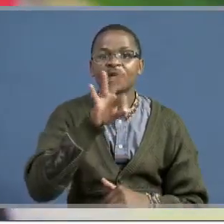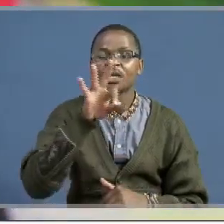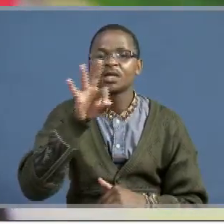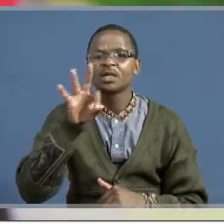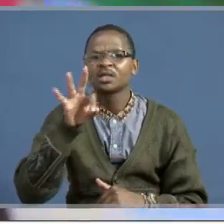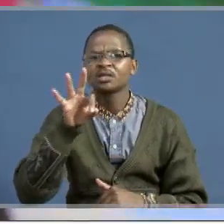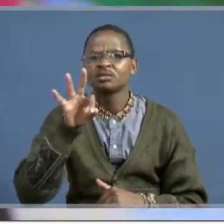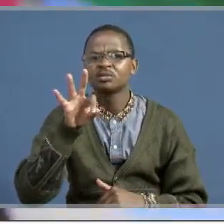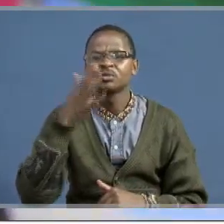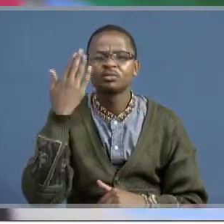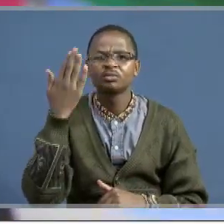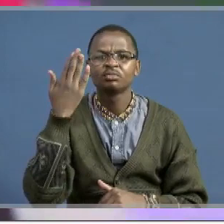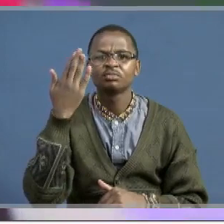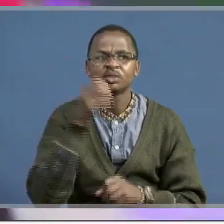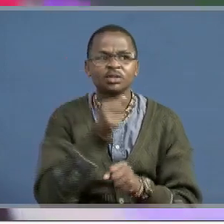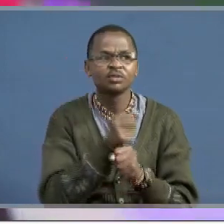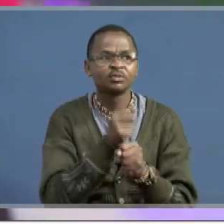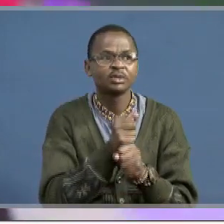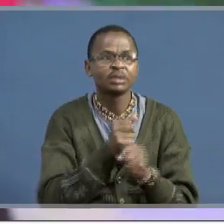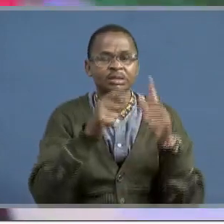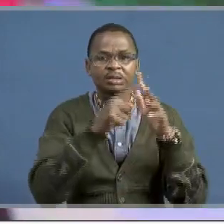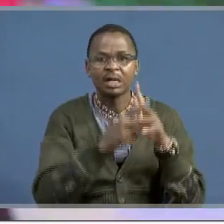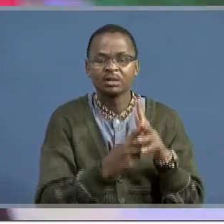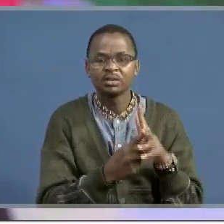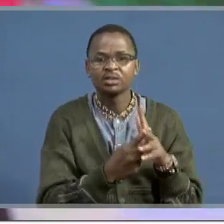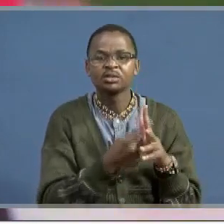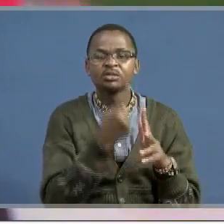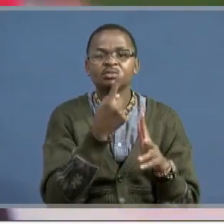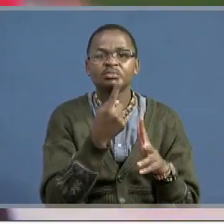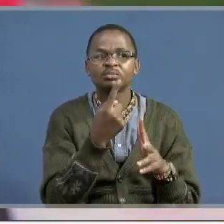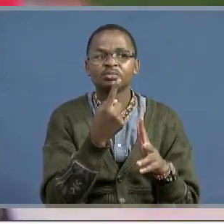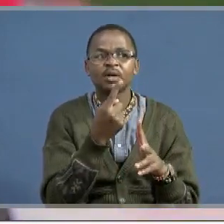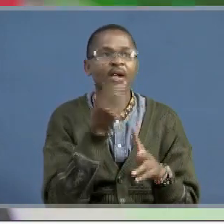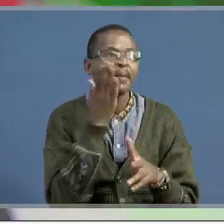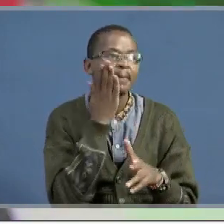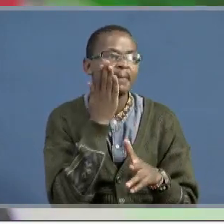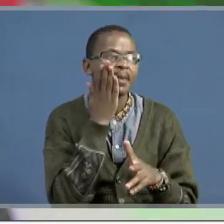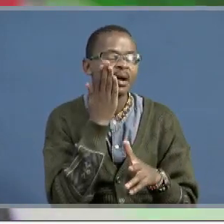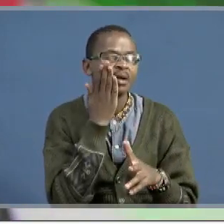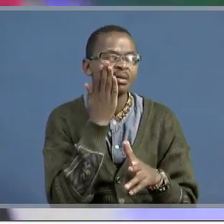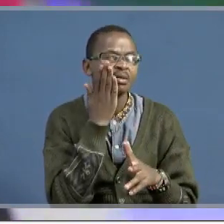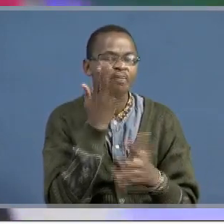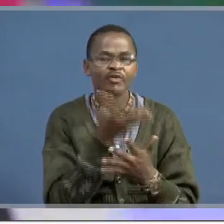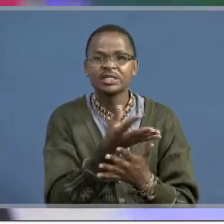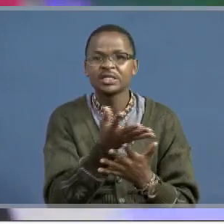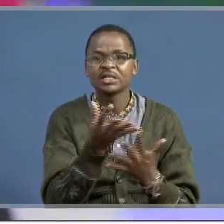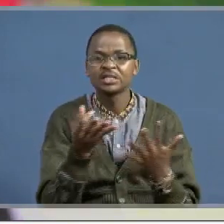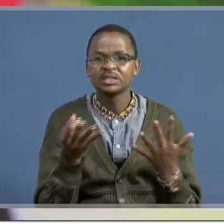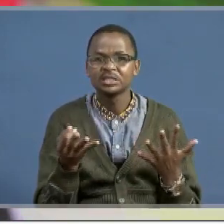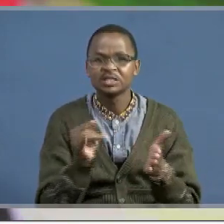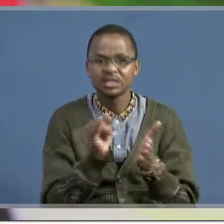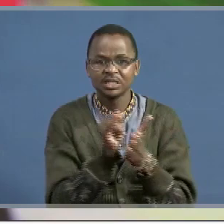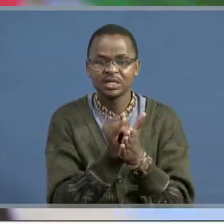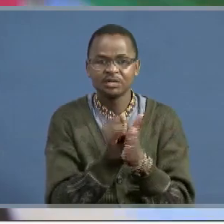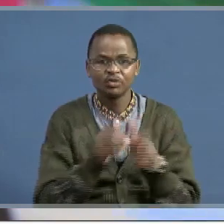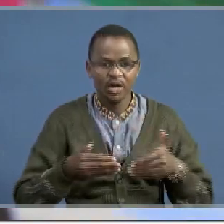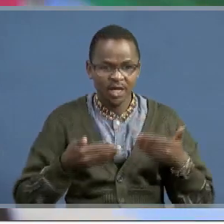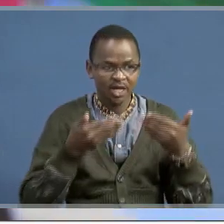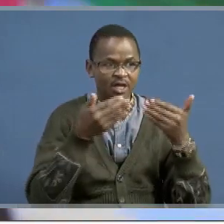3.5 years ago, we conceptualized a mother and child facility that would